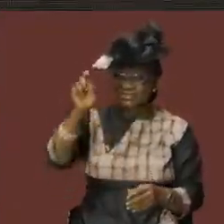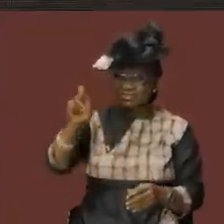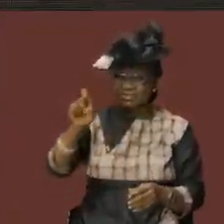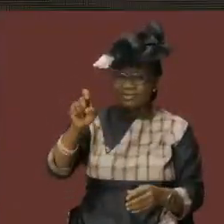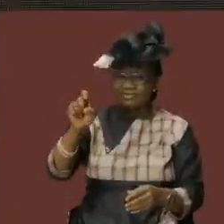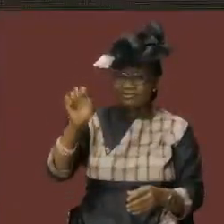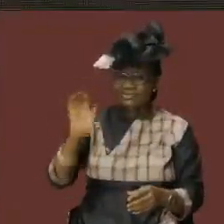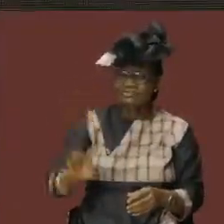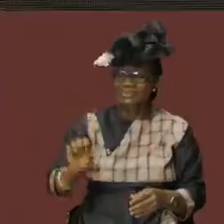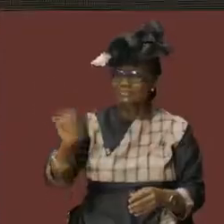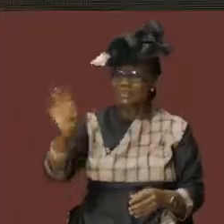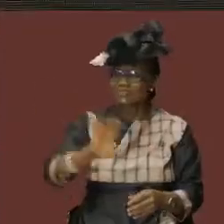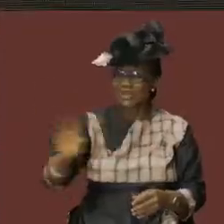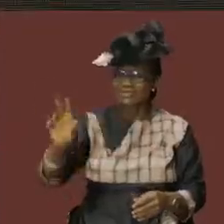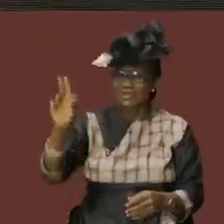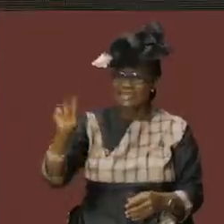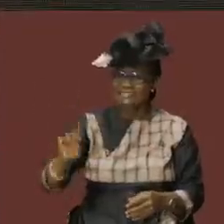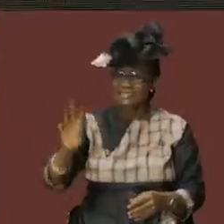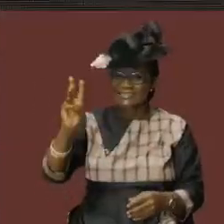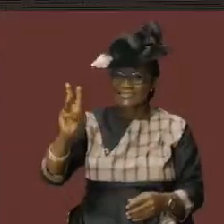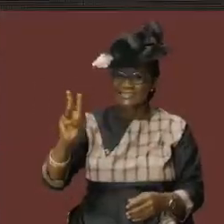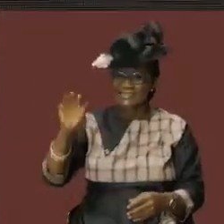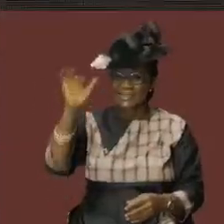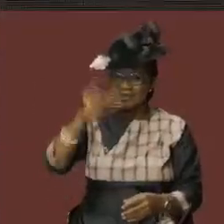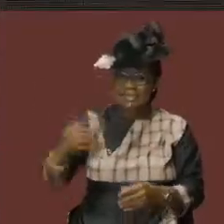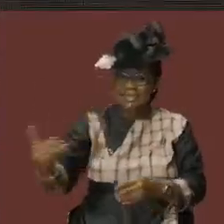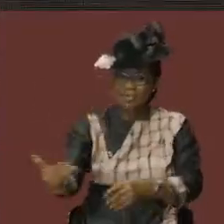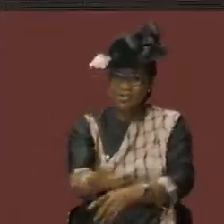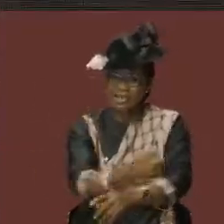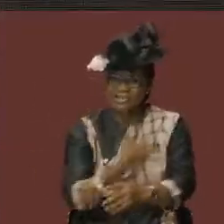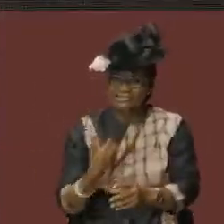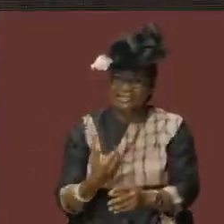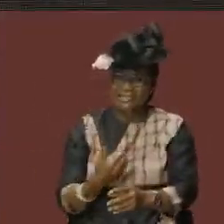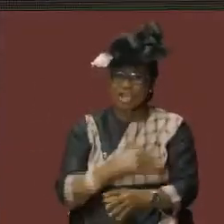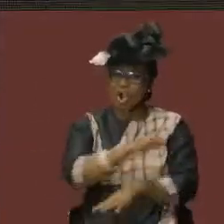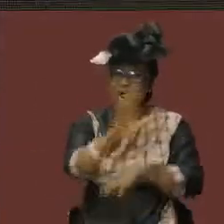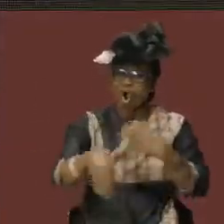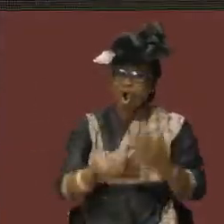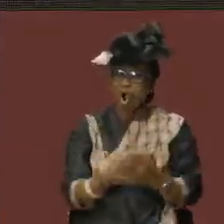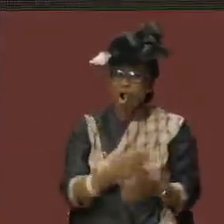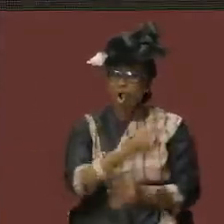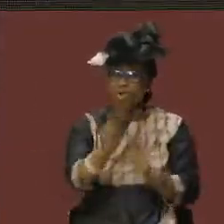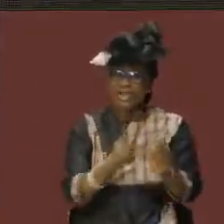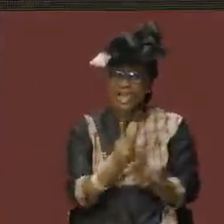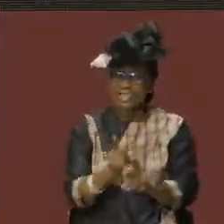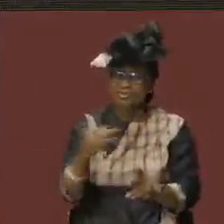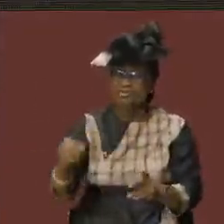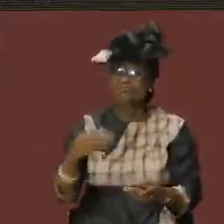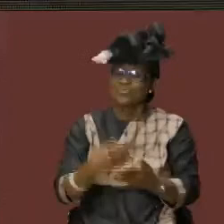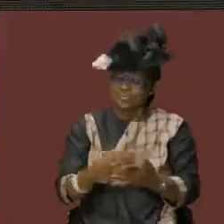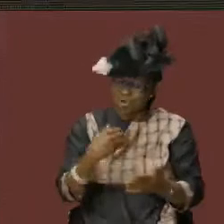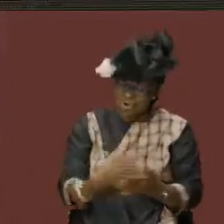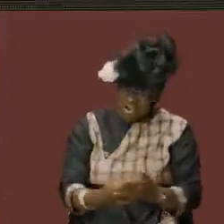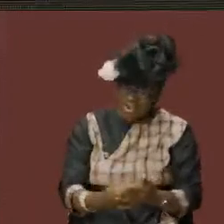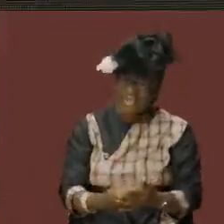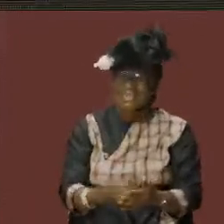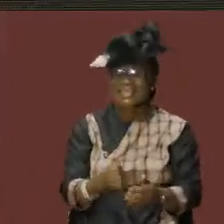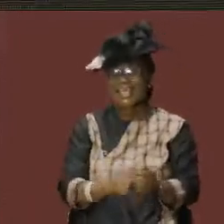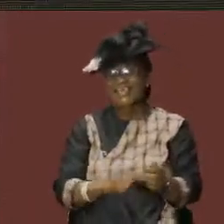Exodus 12, verse 36. They collected all manners of money, raiments,